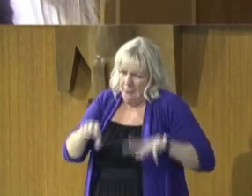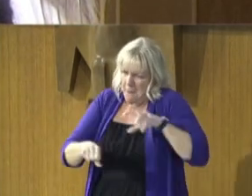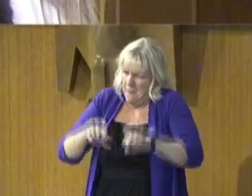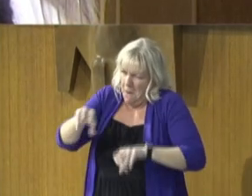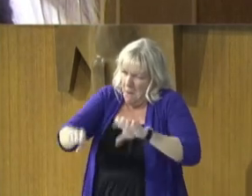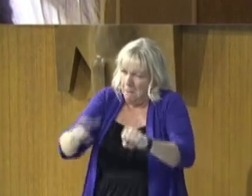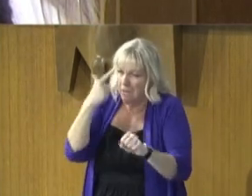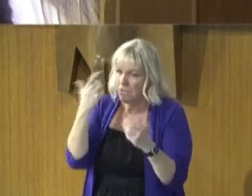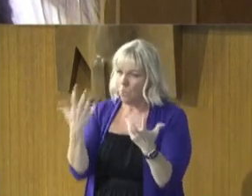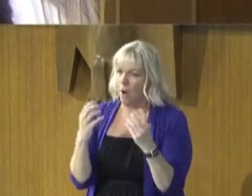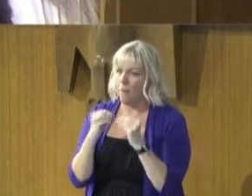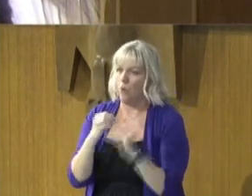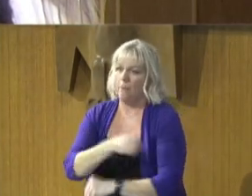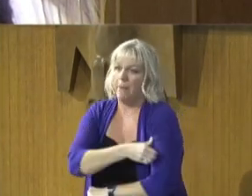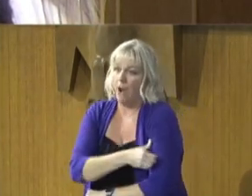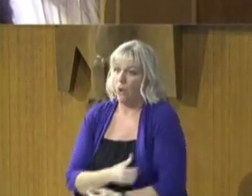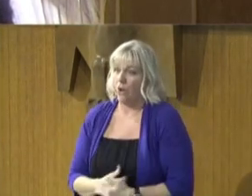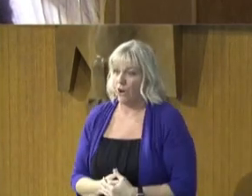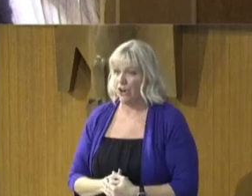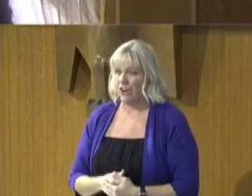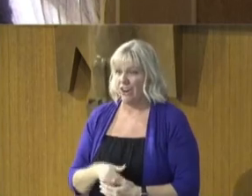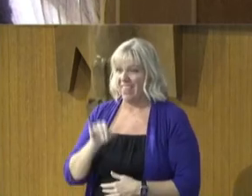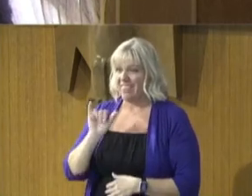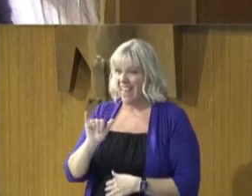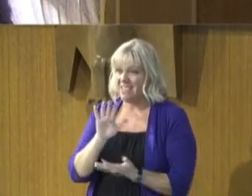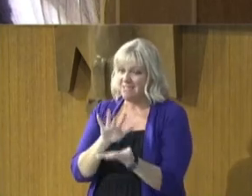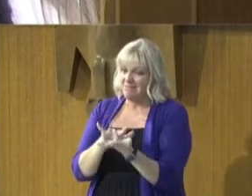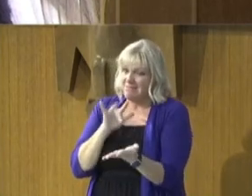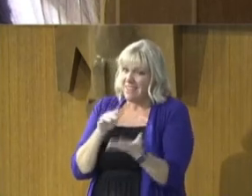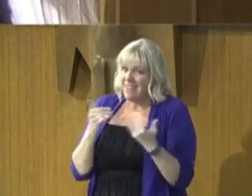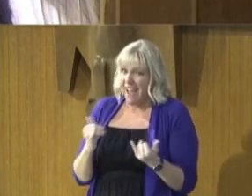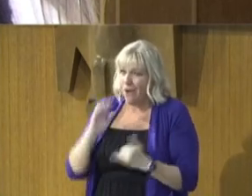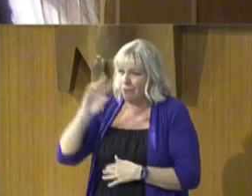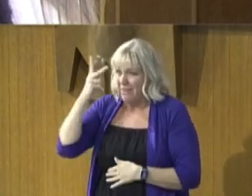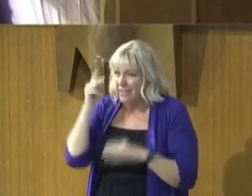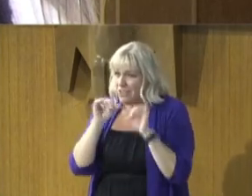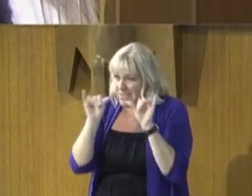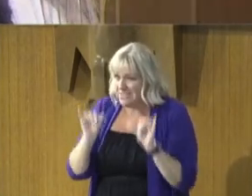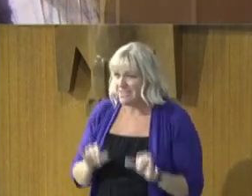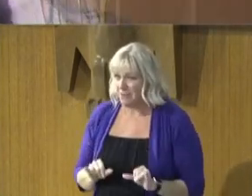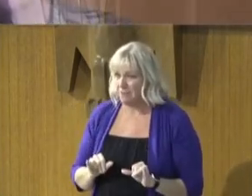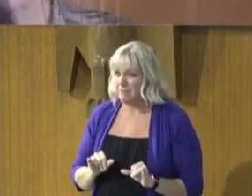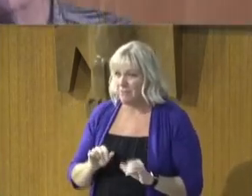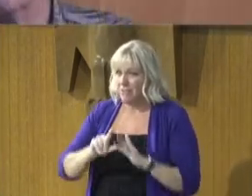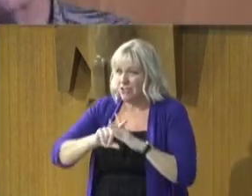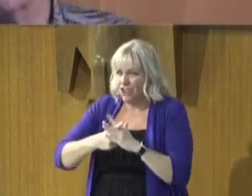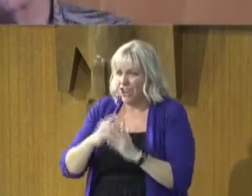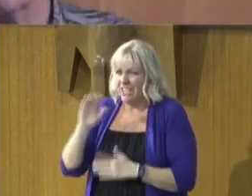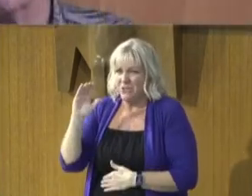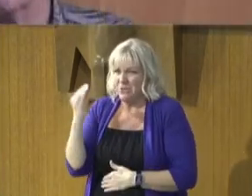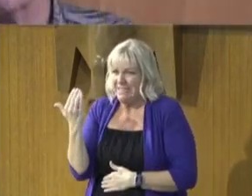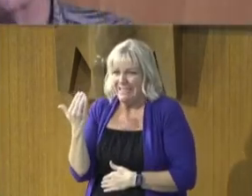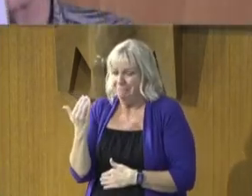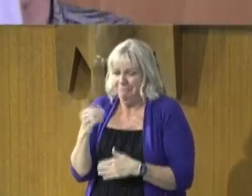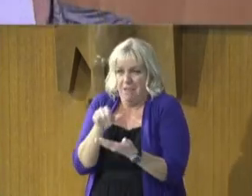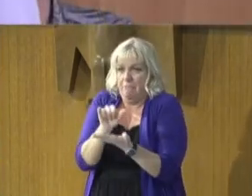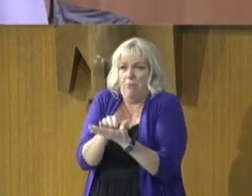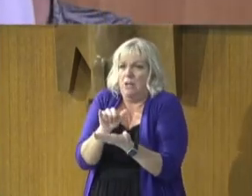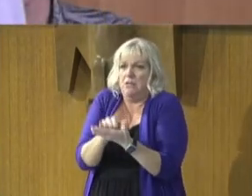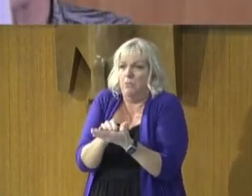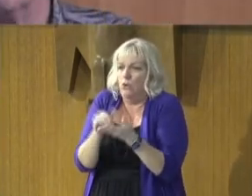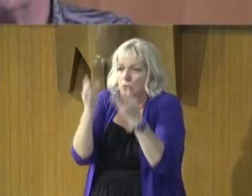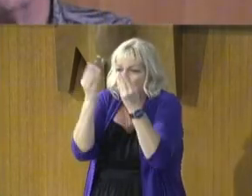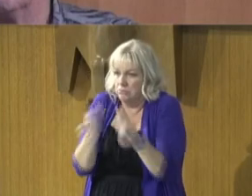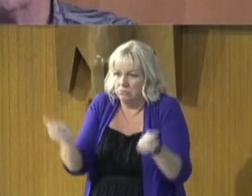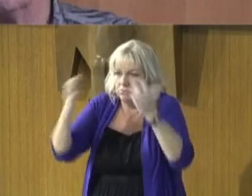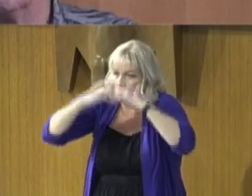intertwined now as a tool of our political system that it's starting to seem impossible to ever unravel it. Our faith